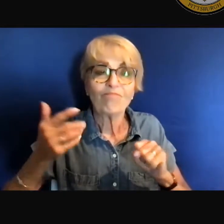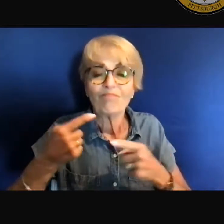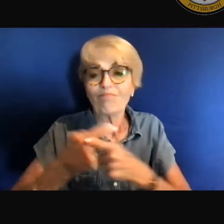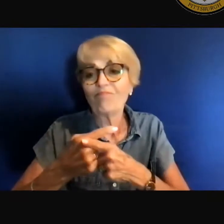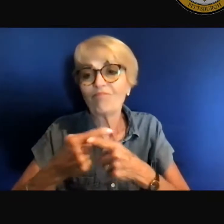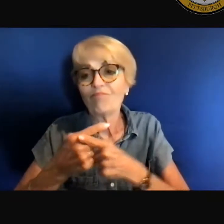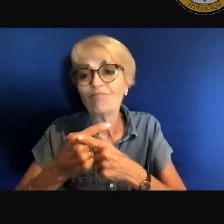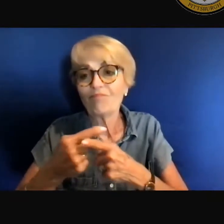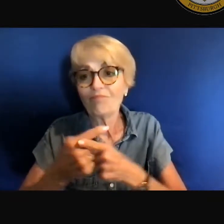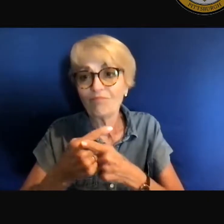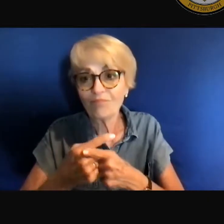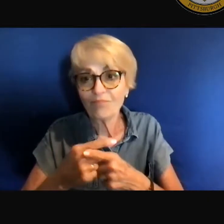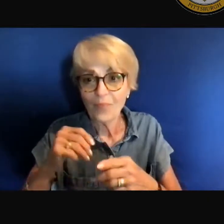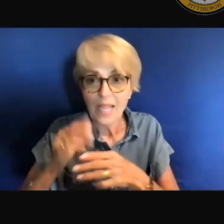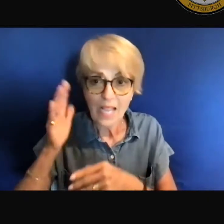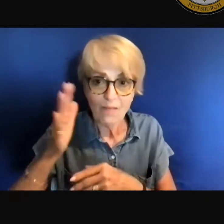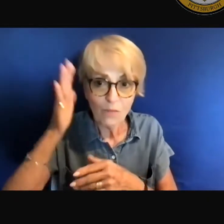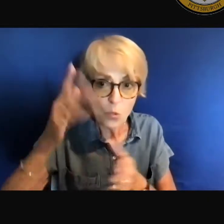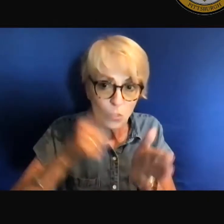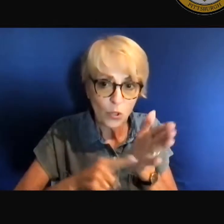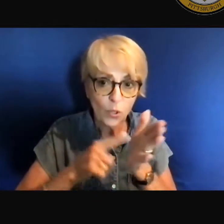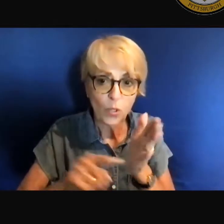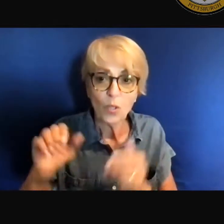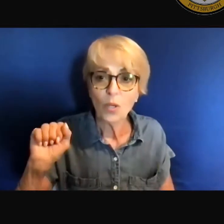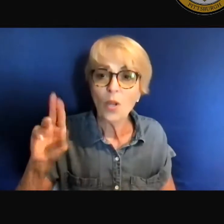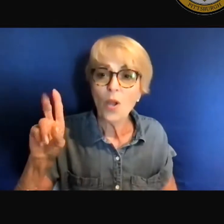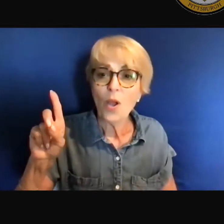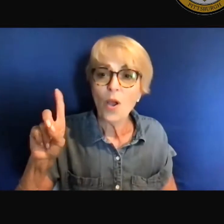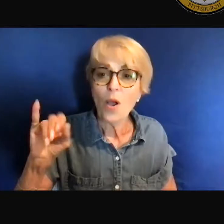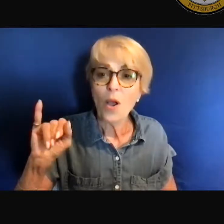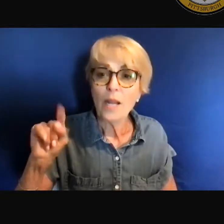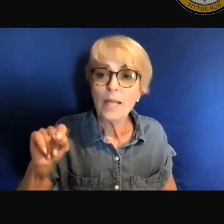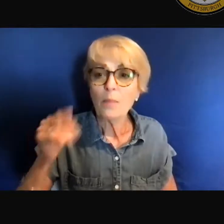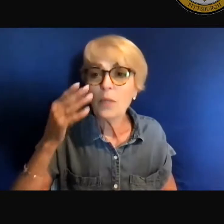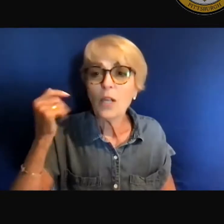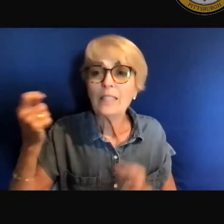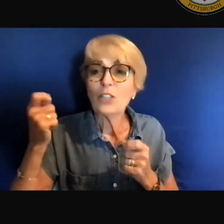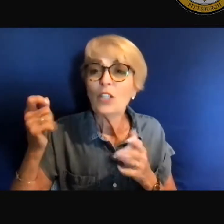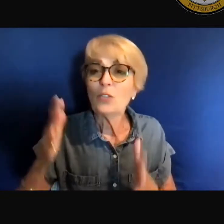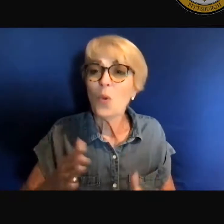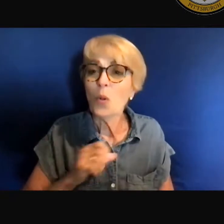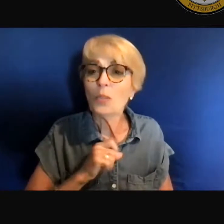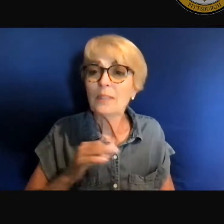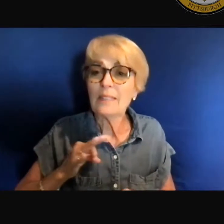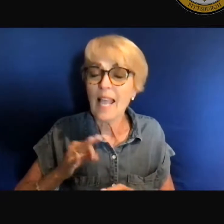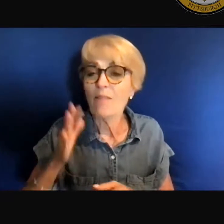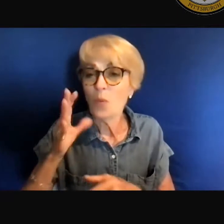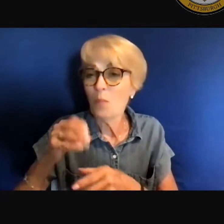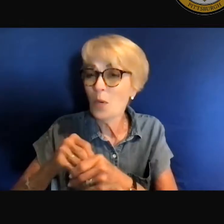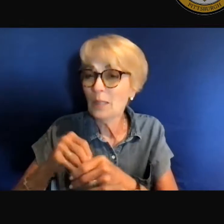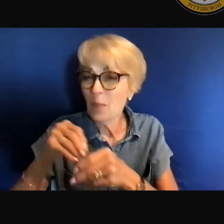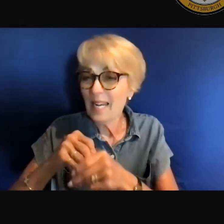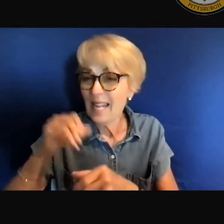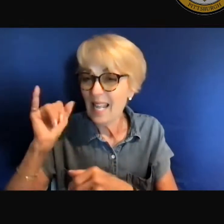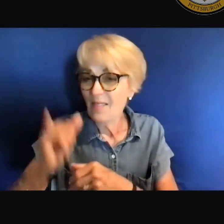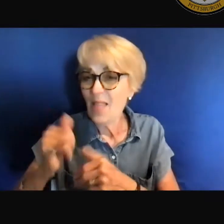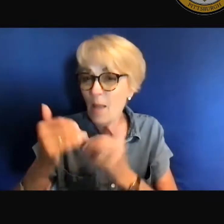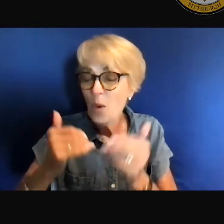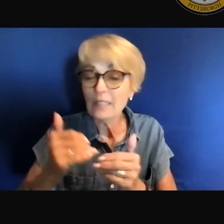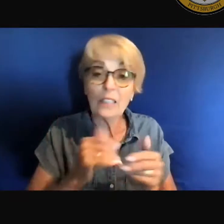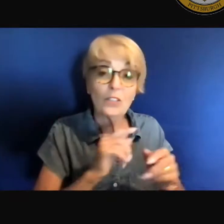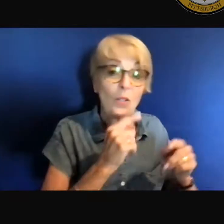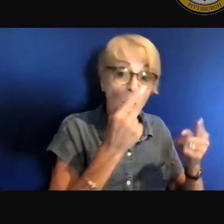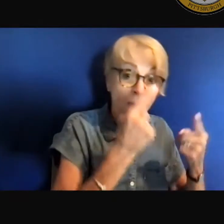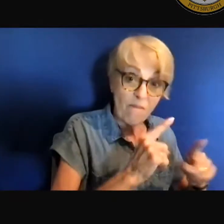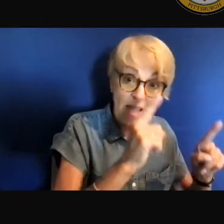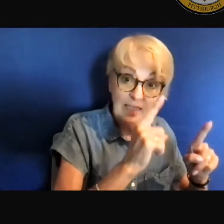in a future audit, because there would be controller staff participating in the process. So effective auditing, if there